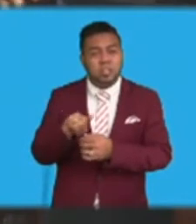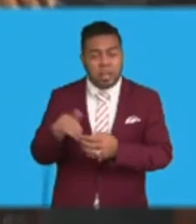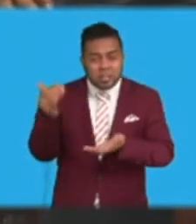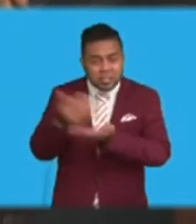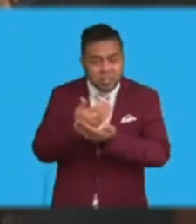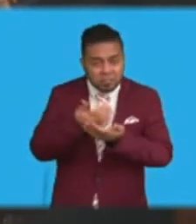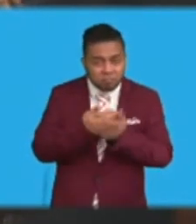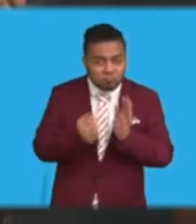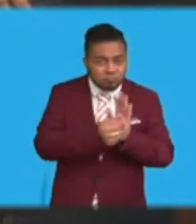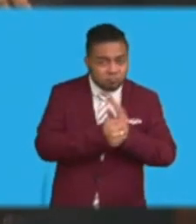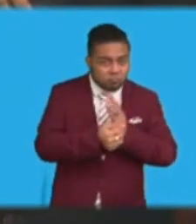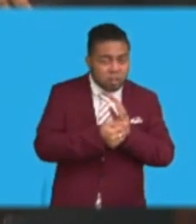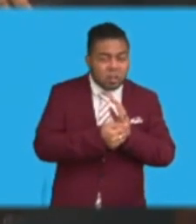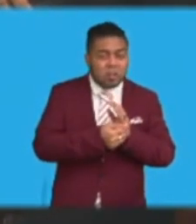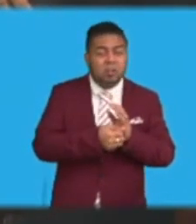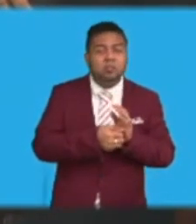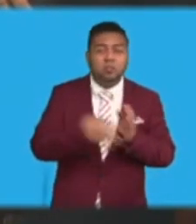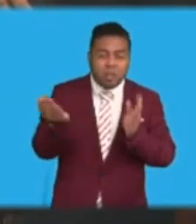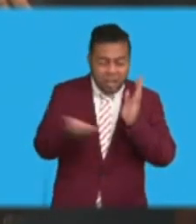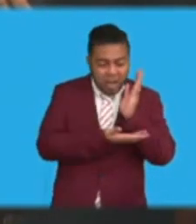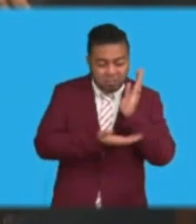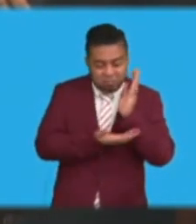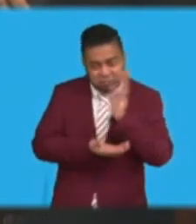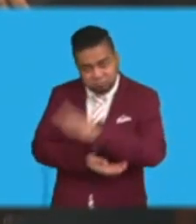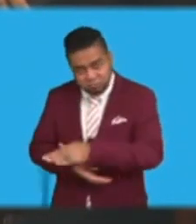forest land into agricultural land, Madam Speaker,